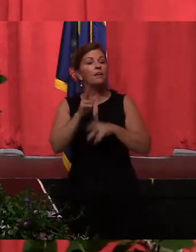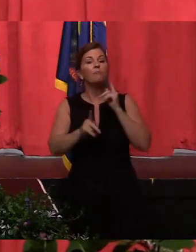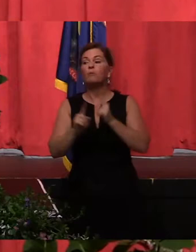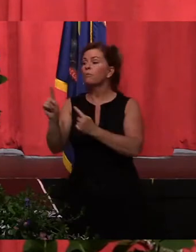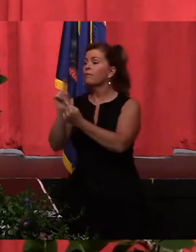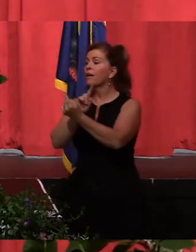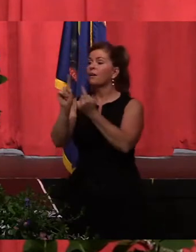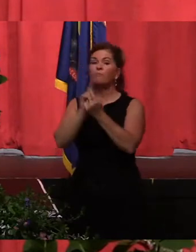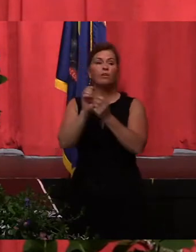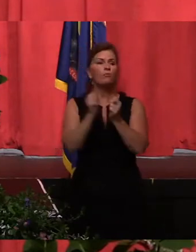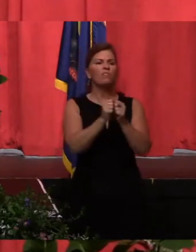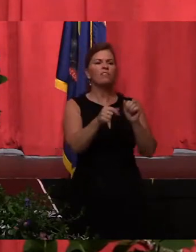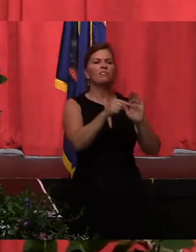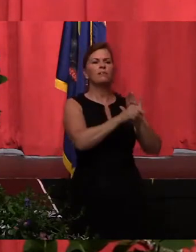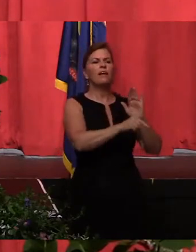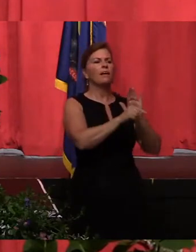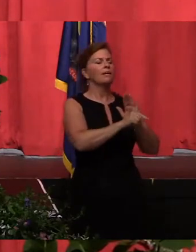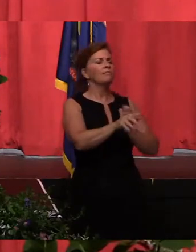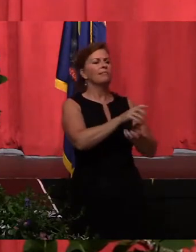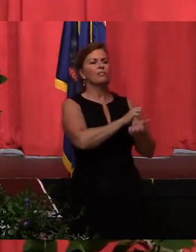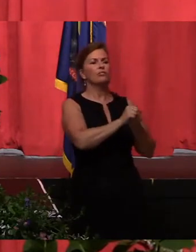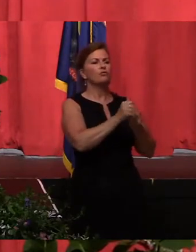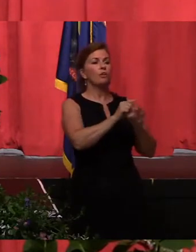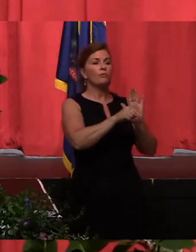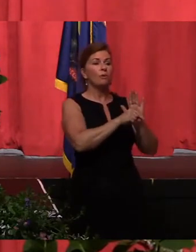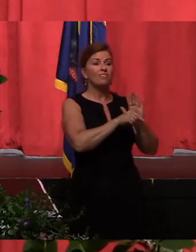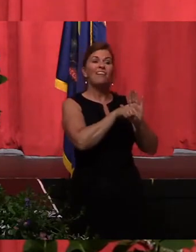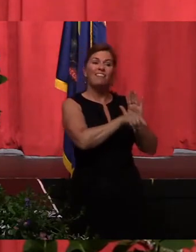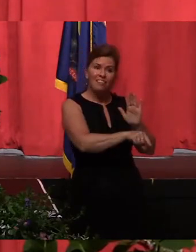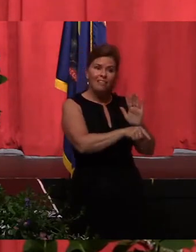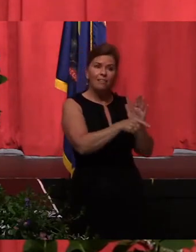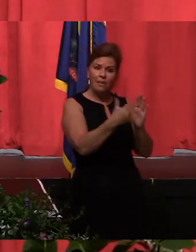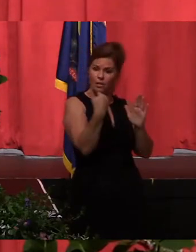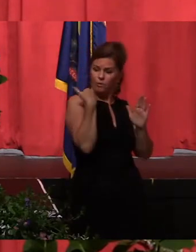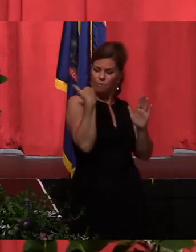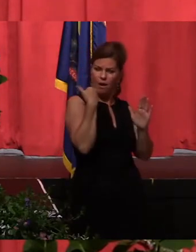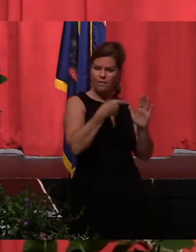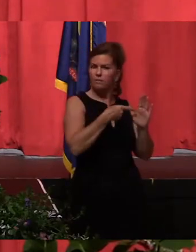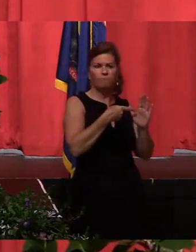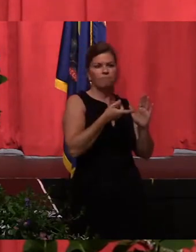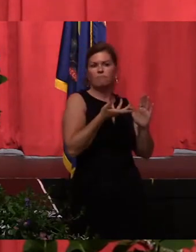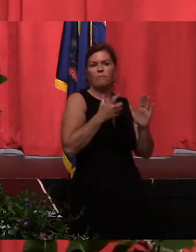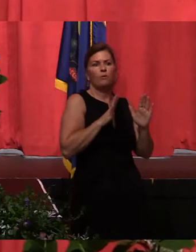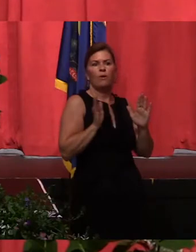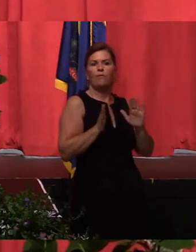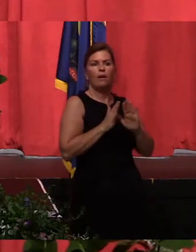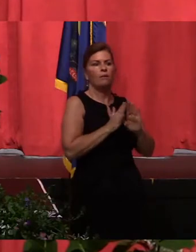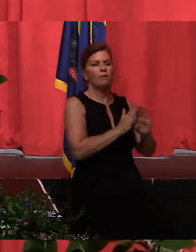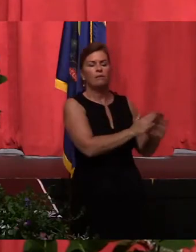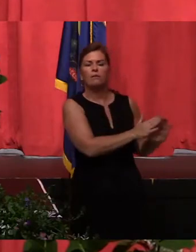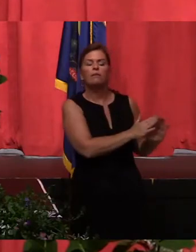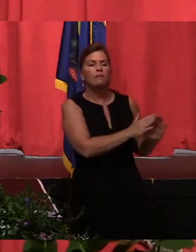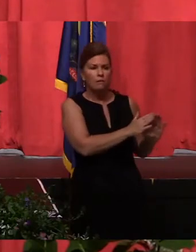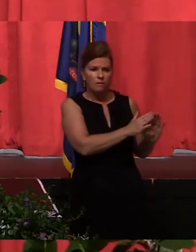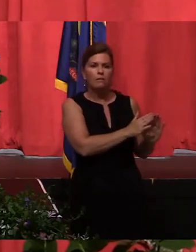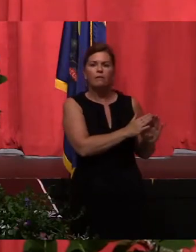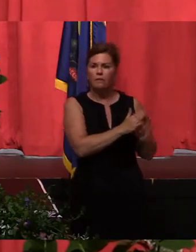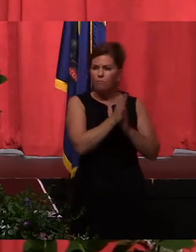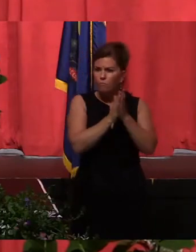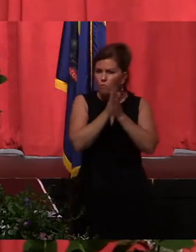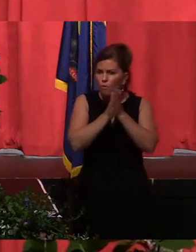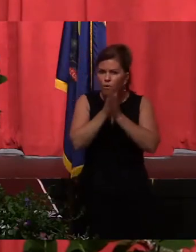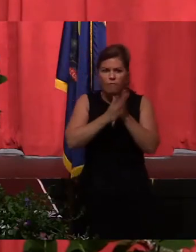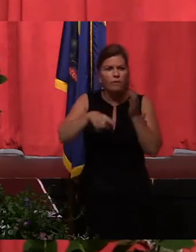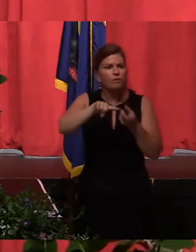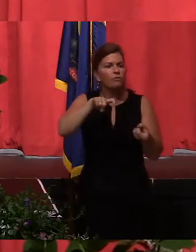with destructive qualities can remind us of who we don't want to be and motivate us to change. When we meet people